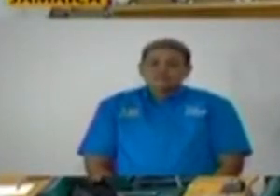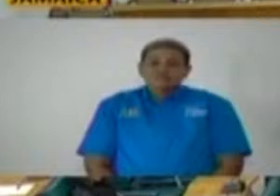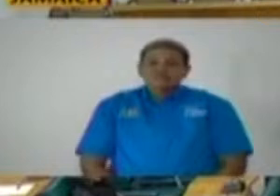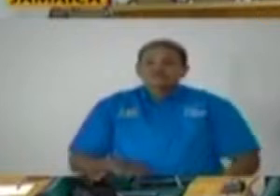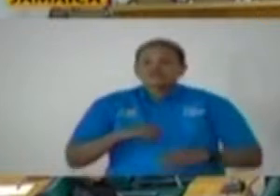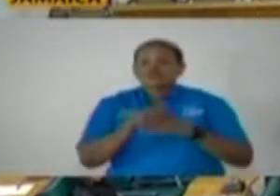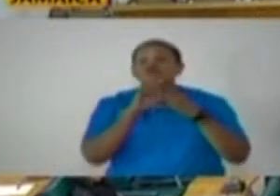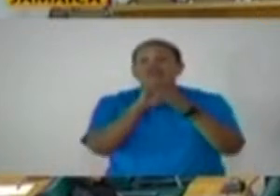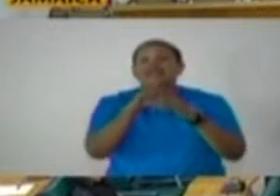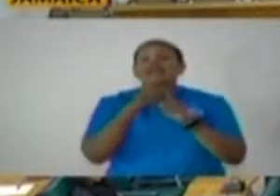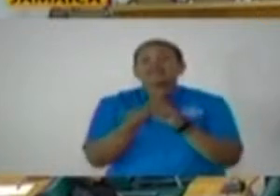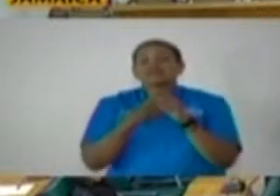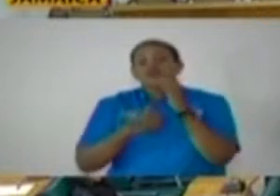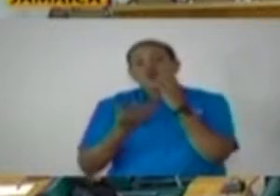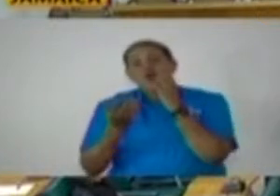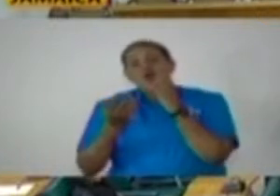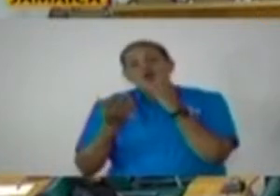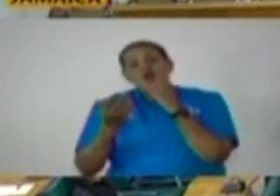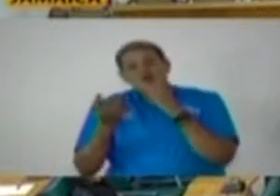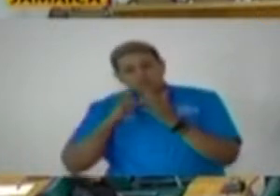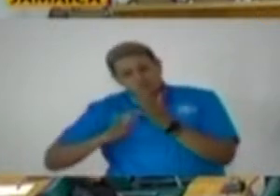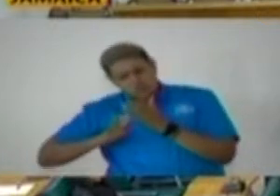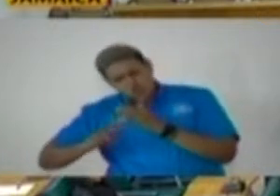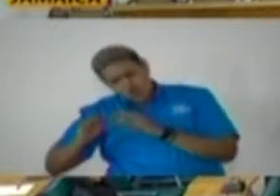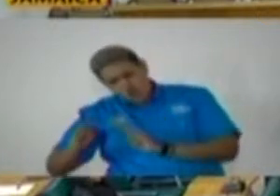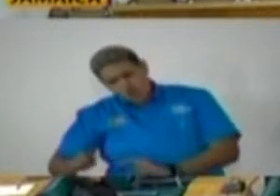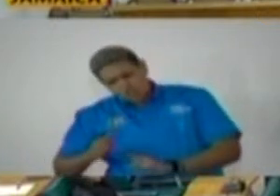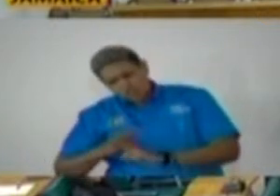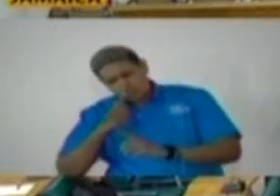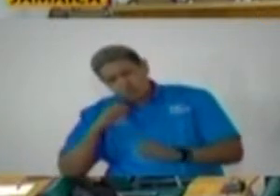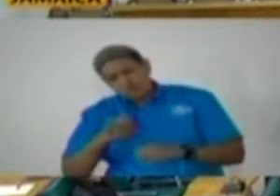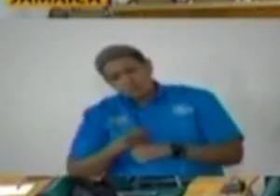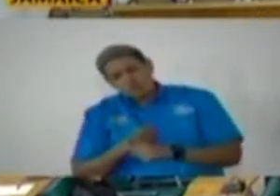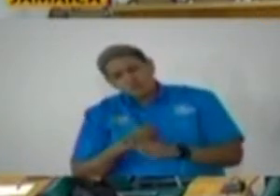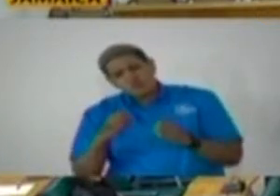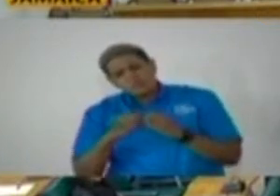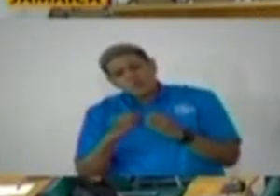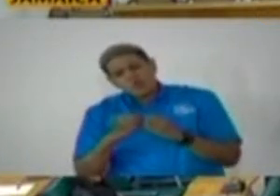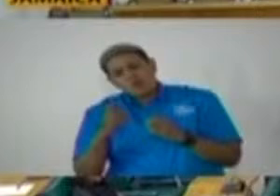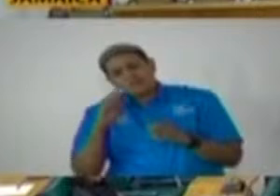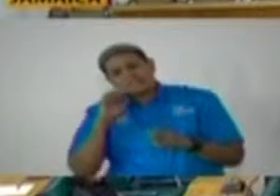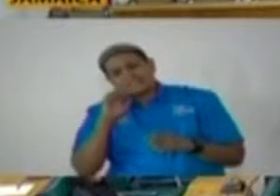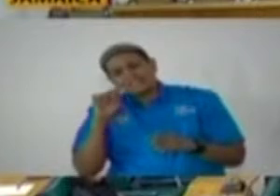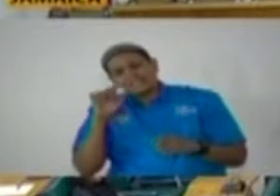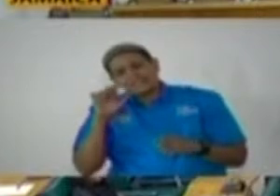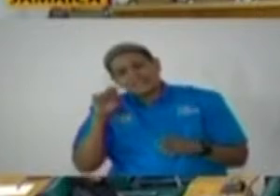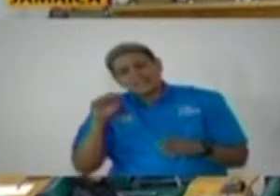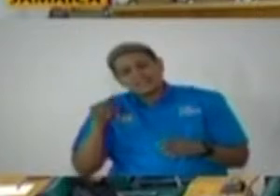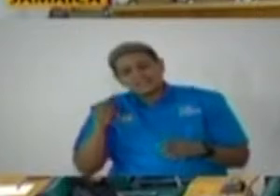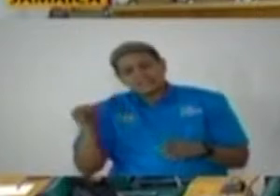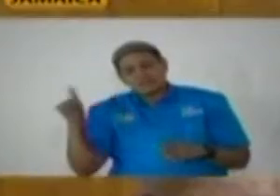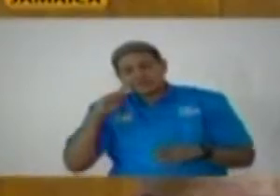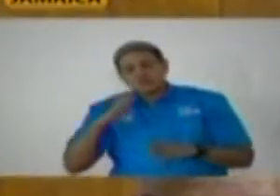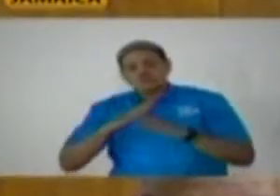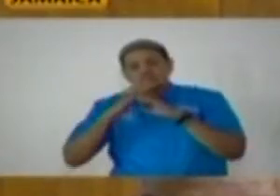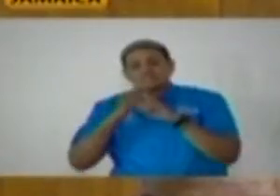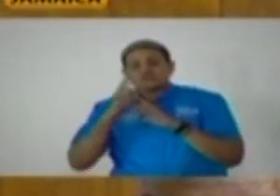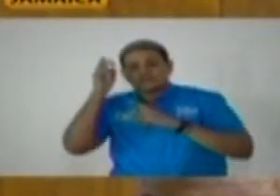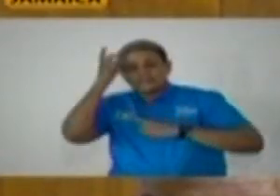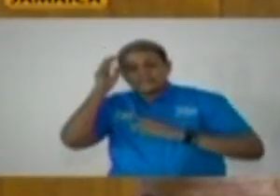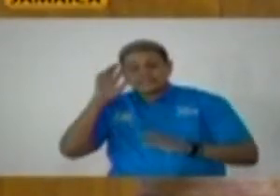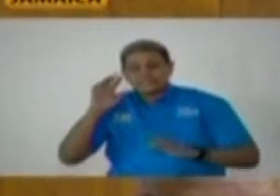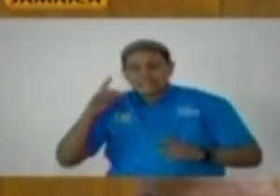In terms of R&D, we need to research to produce more productive seedlings, which are resistant to